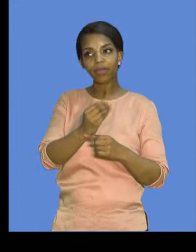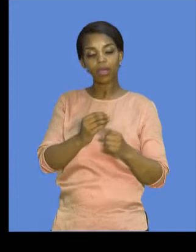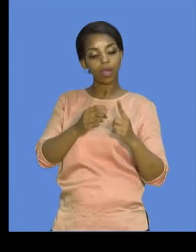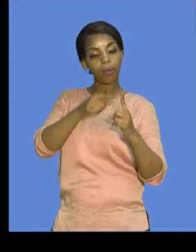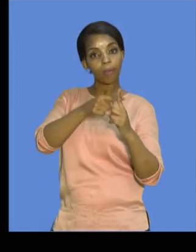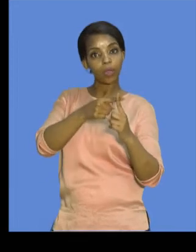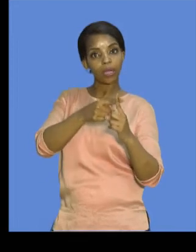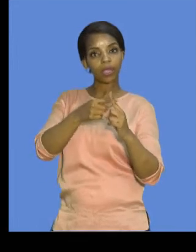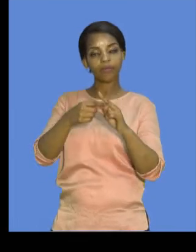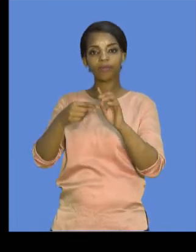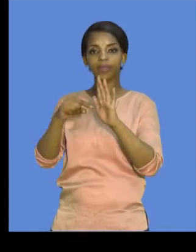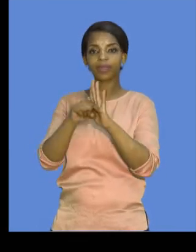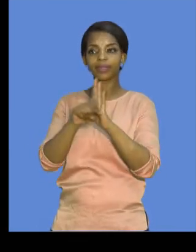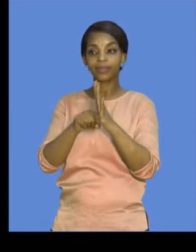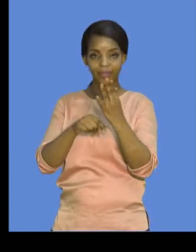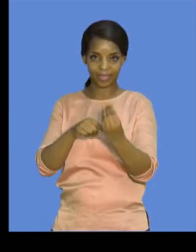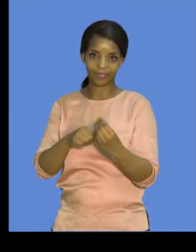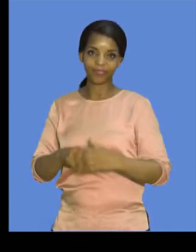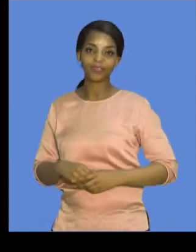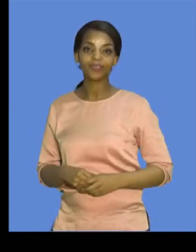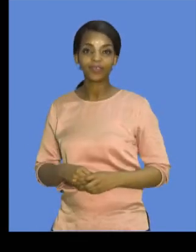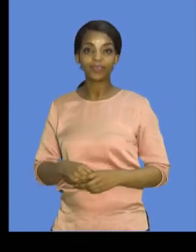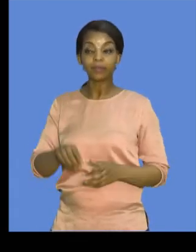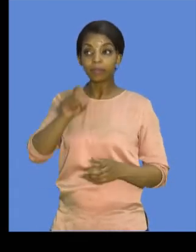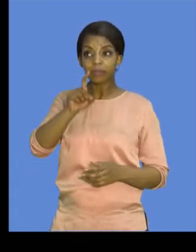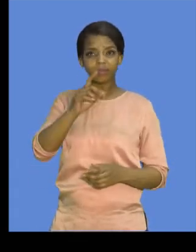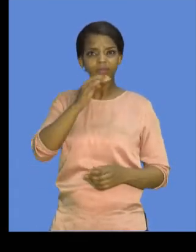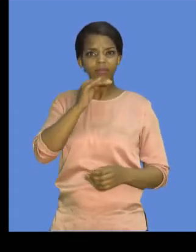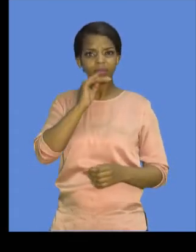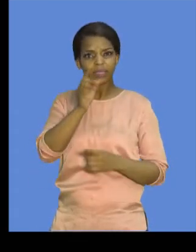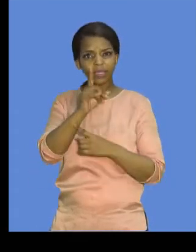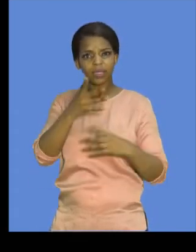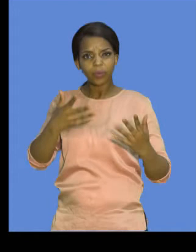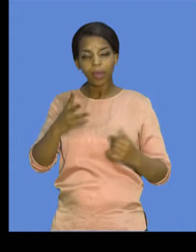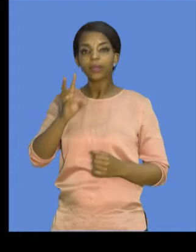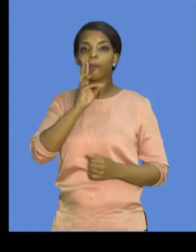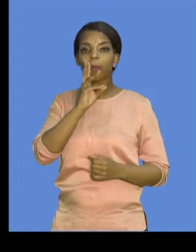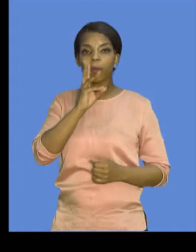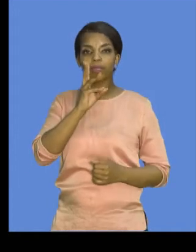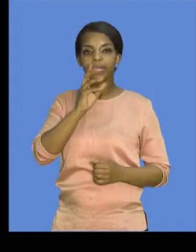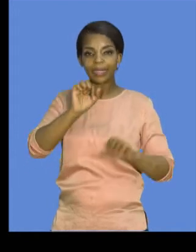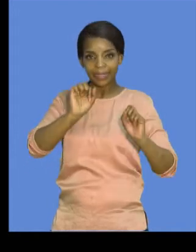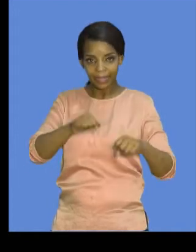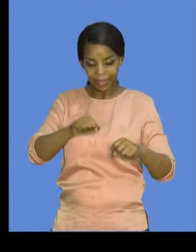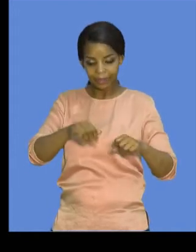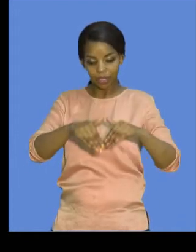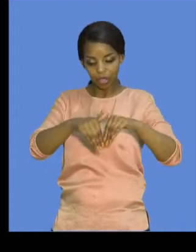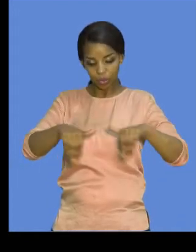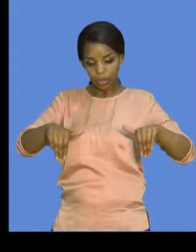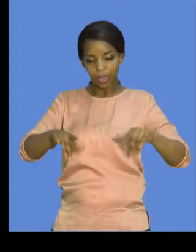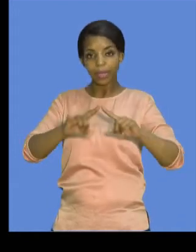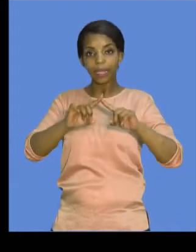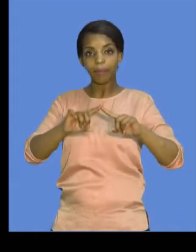side which is negative, right? Something like that. So what that simply means, water is polarized. Yes, it's neutral, but